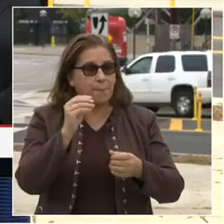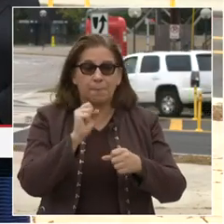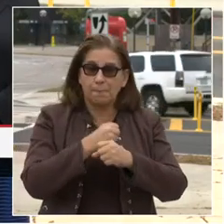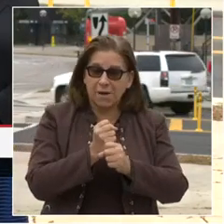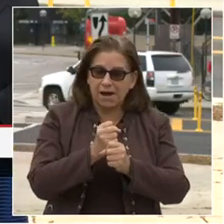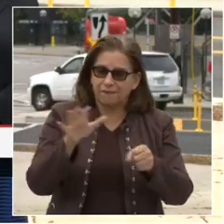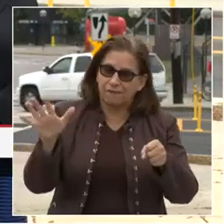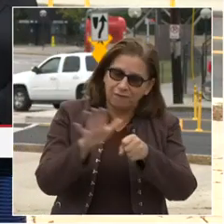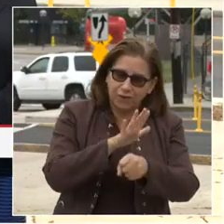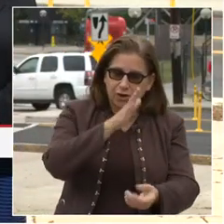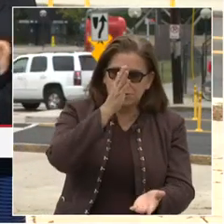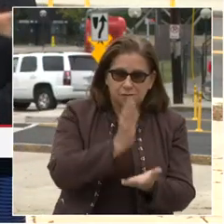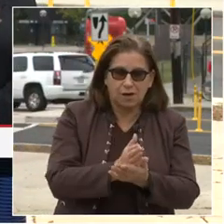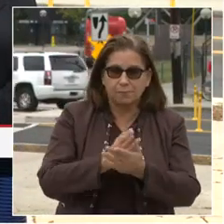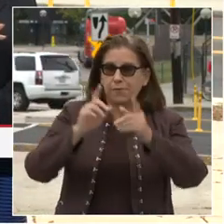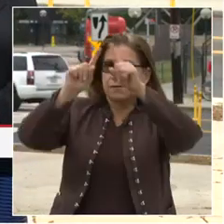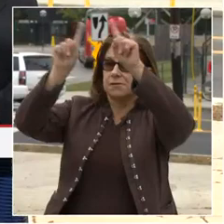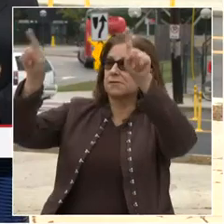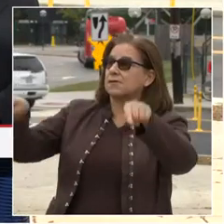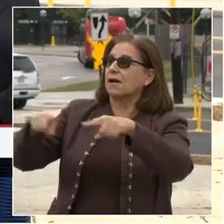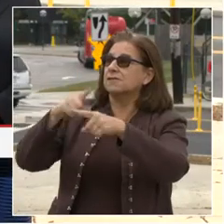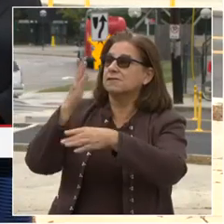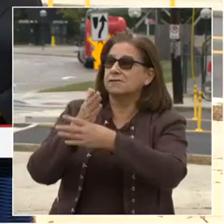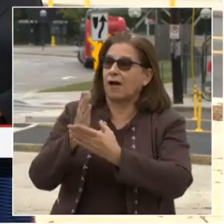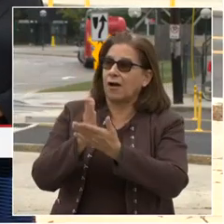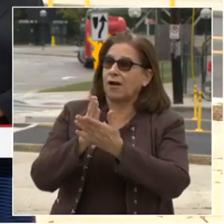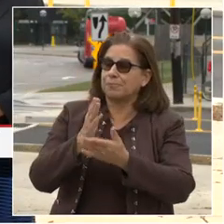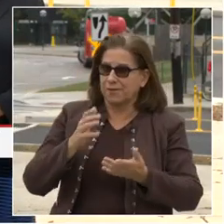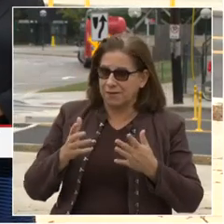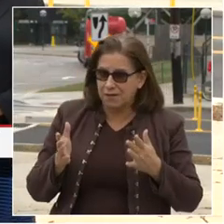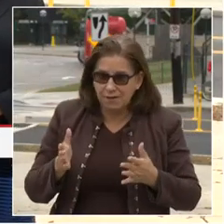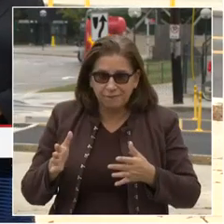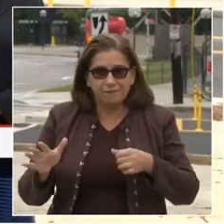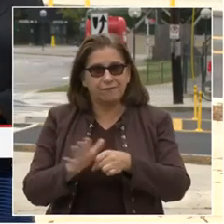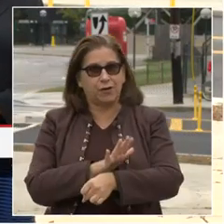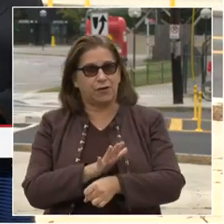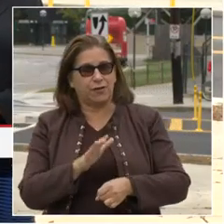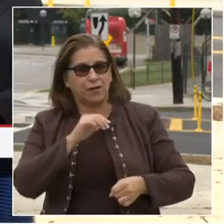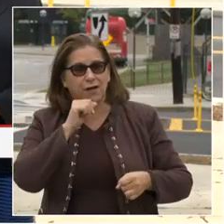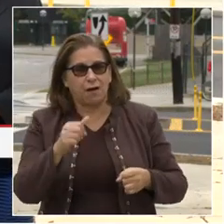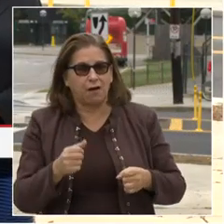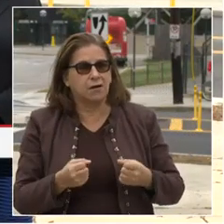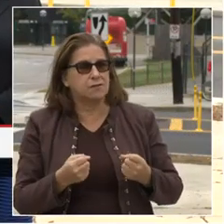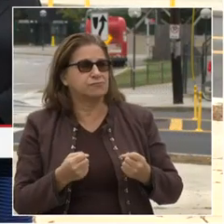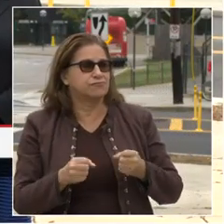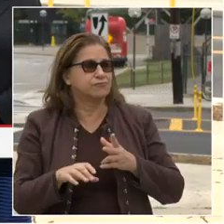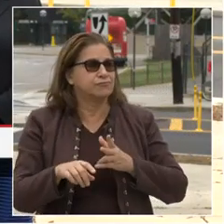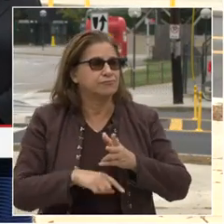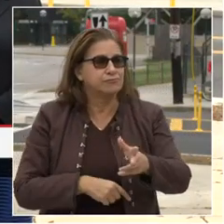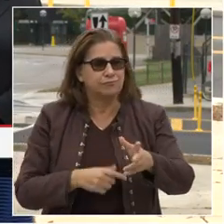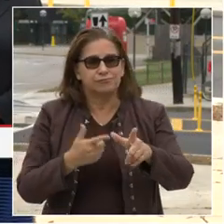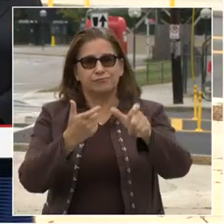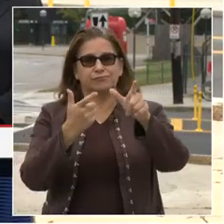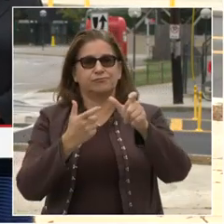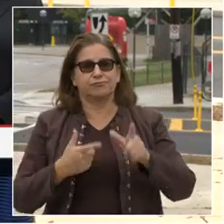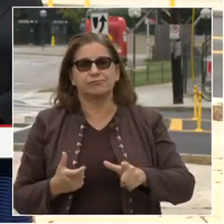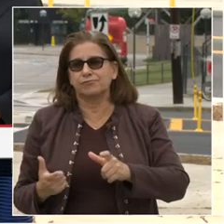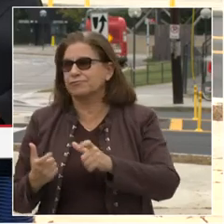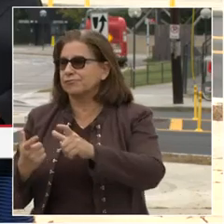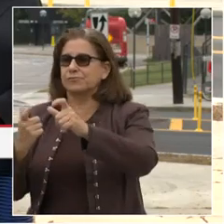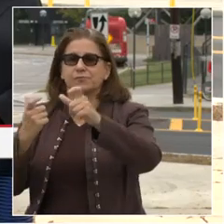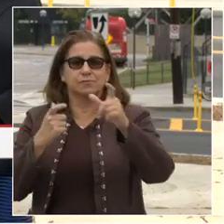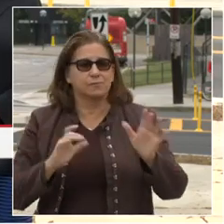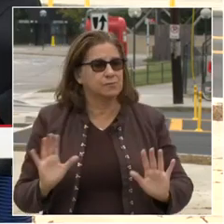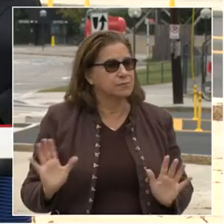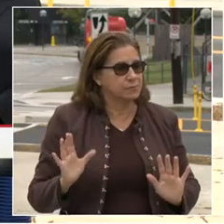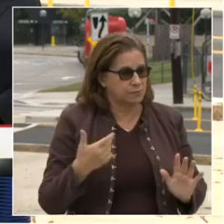no turn on red signs. All of these things together, we know, can make our streets safer. What we've